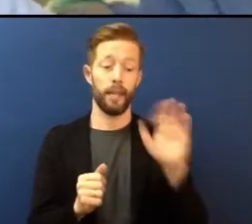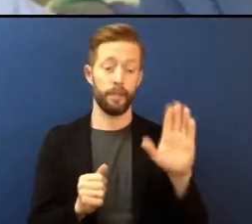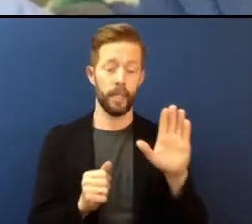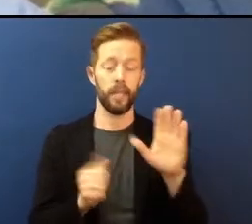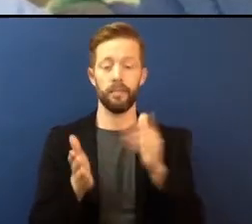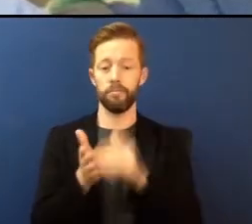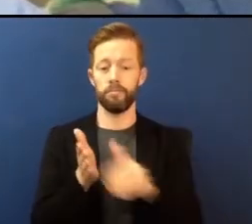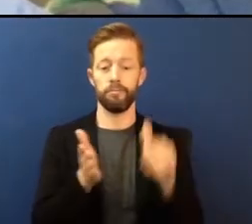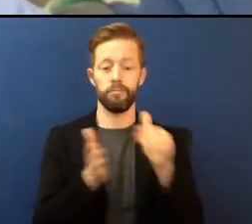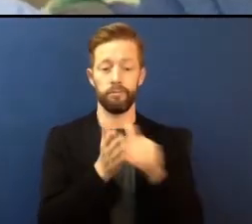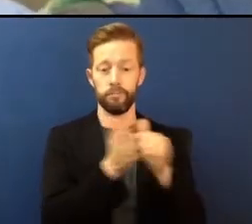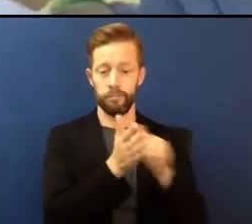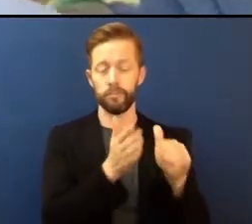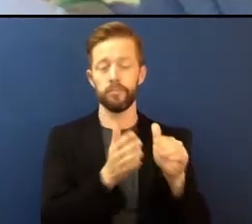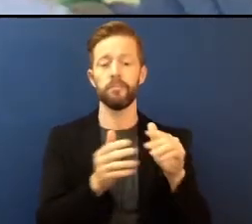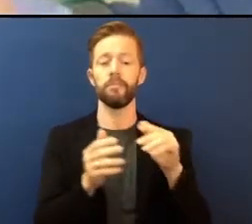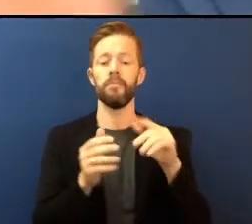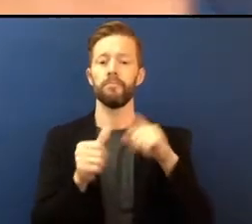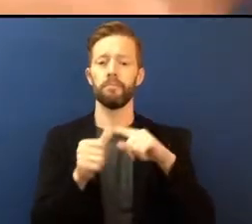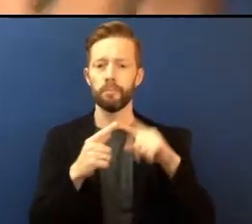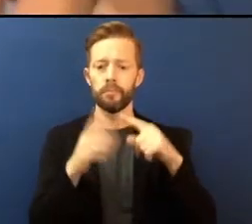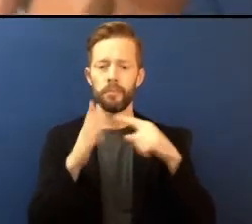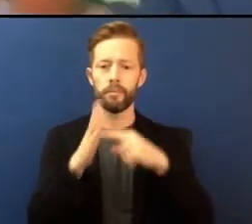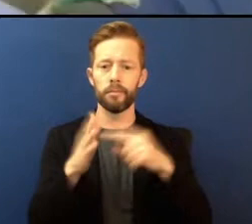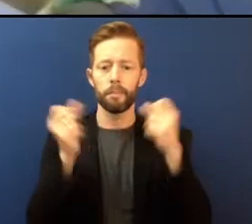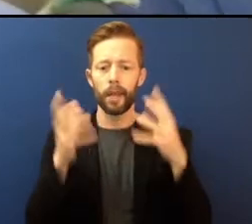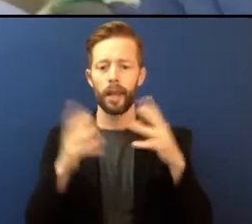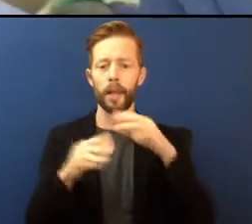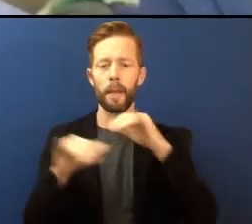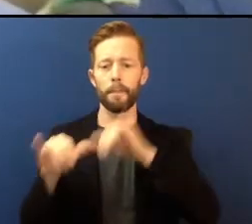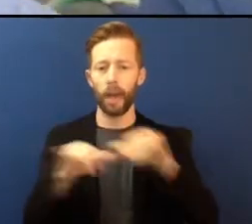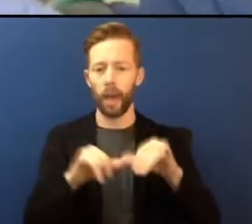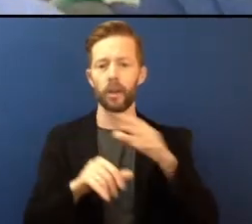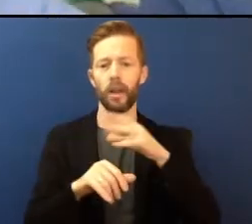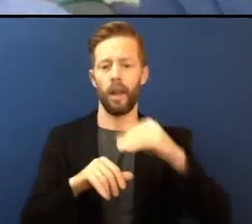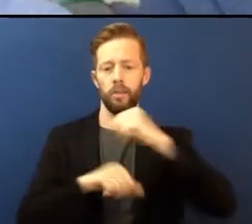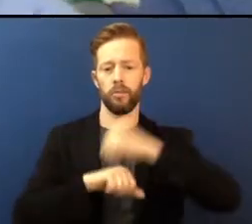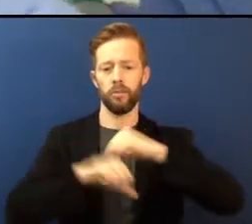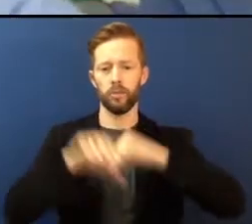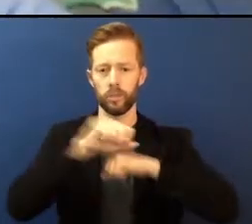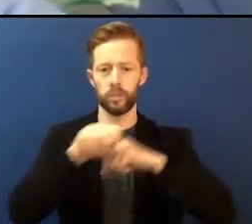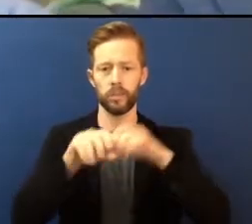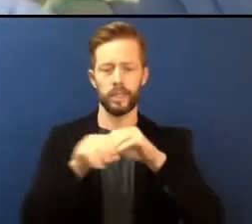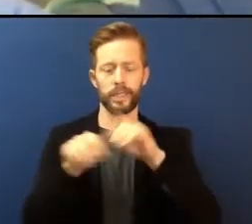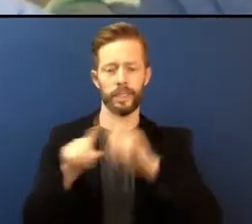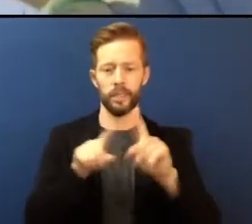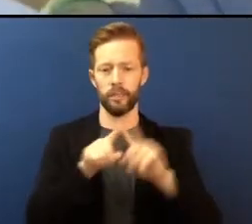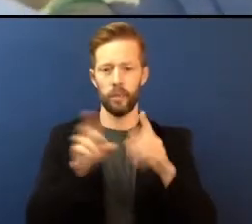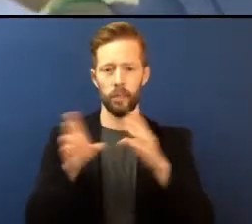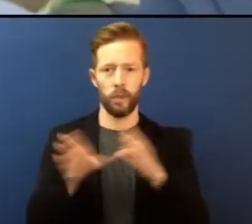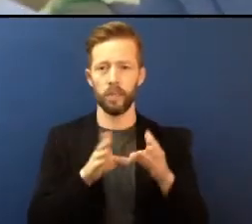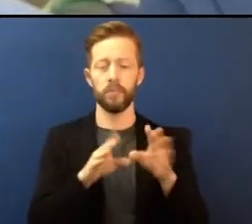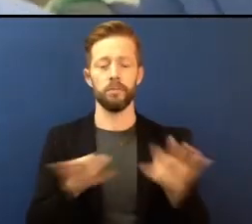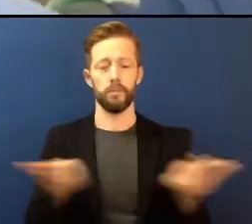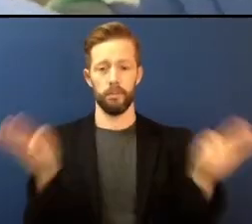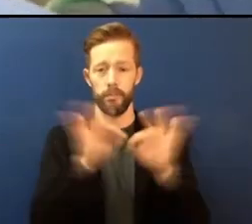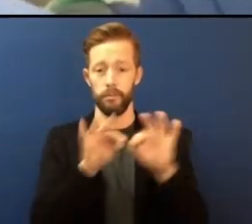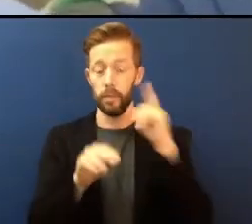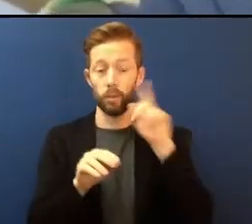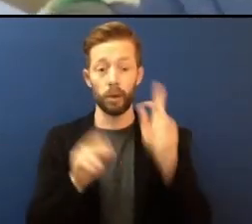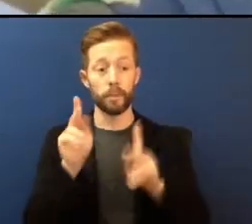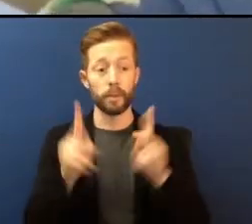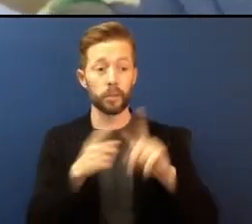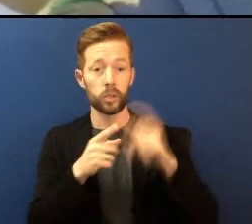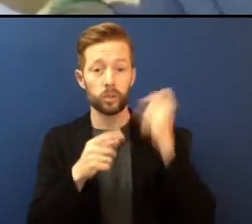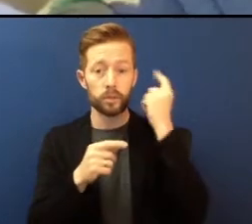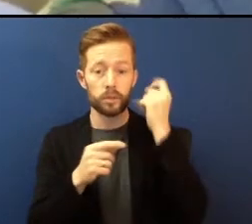A, B, that kind of repeated pattern, and then showed us so many things that are patterns and structure in different ways. It's so